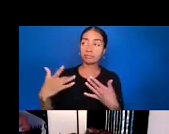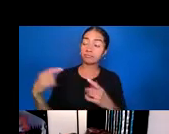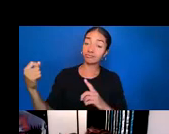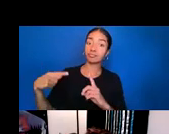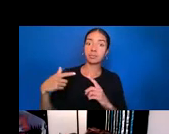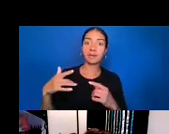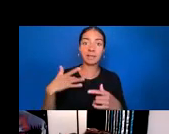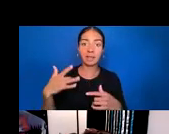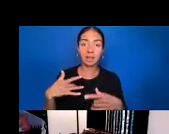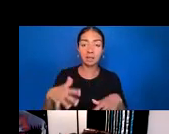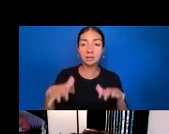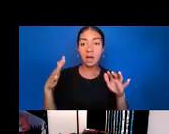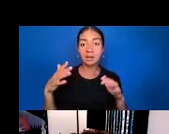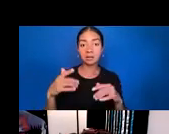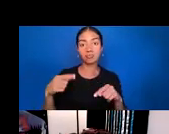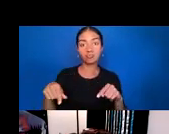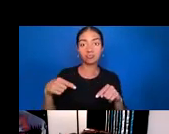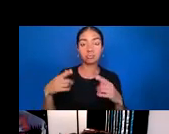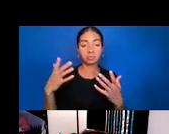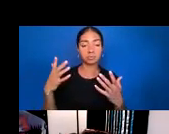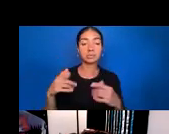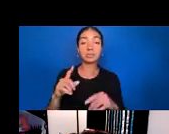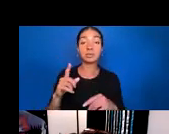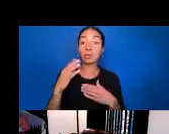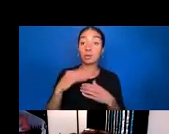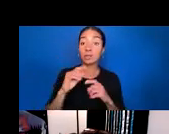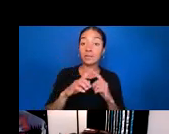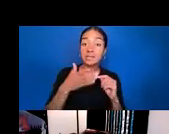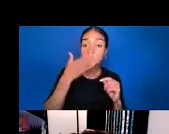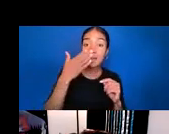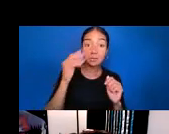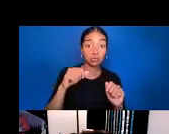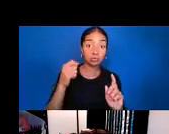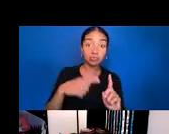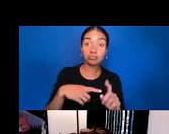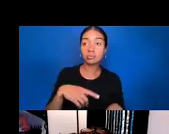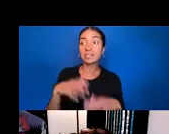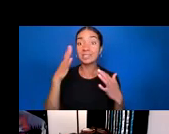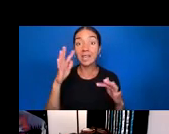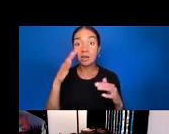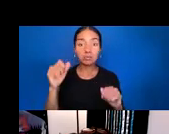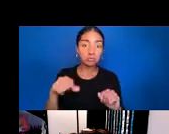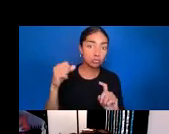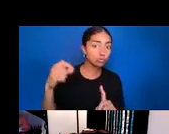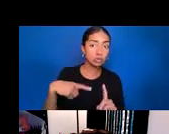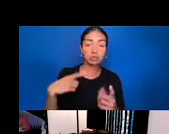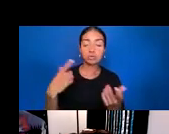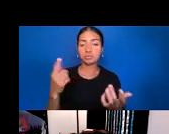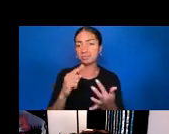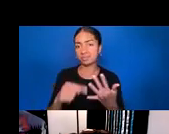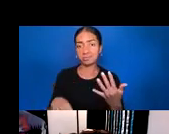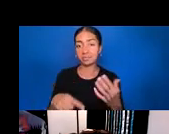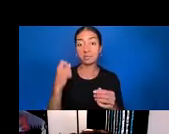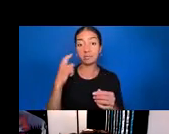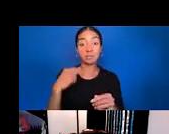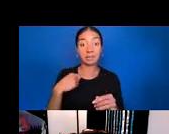anxiety, including different smells, different sounds. For me and my